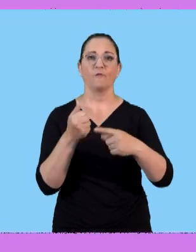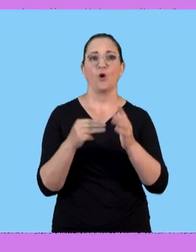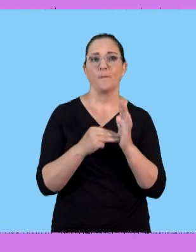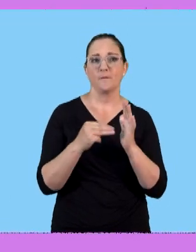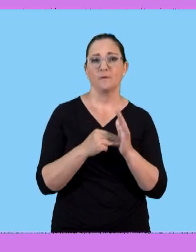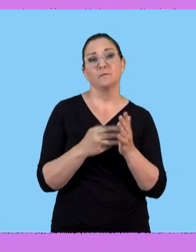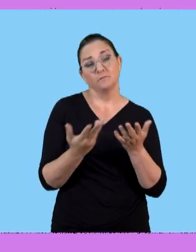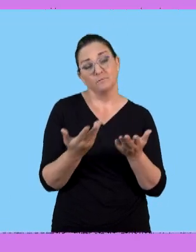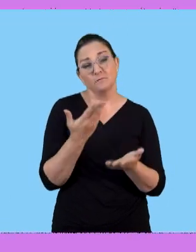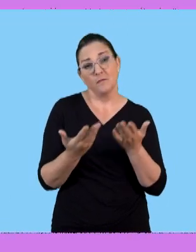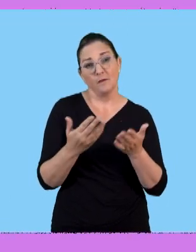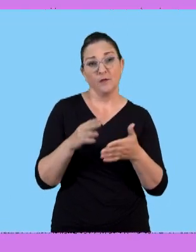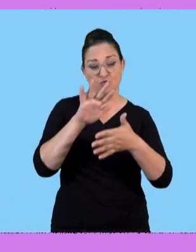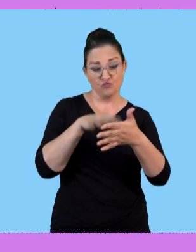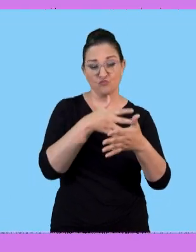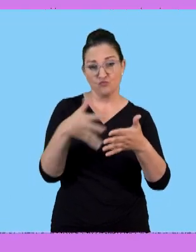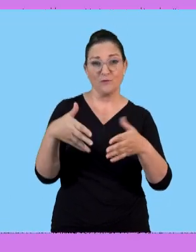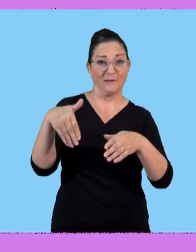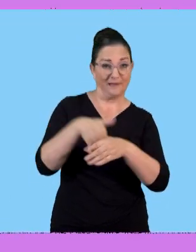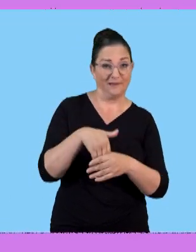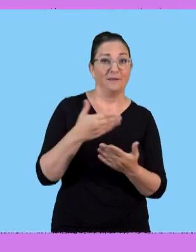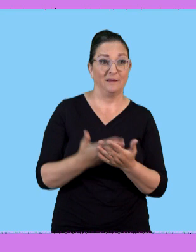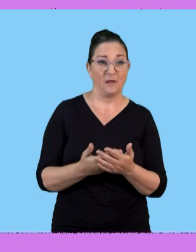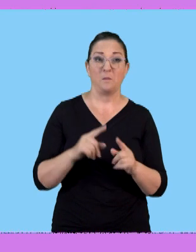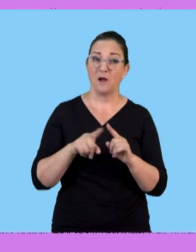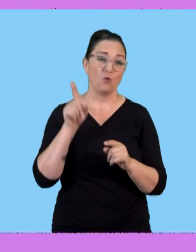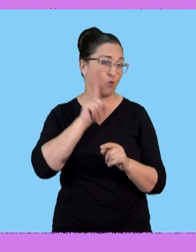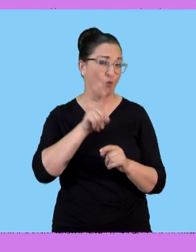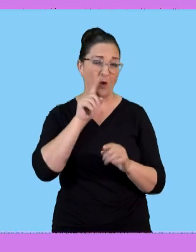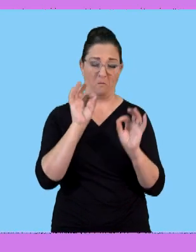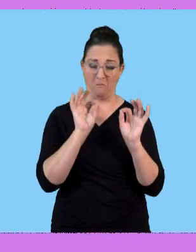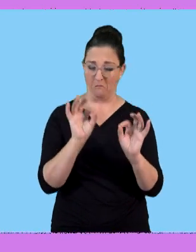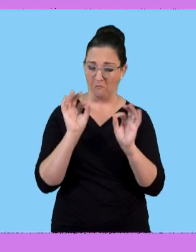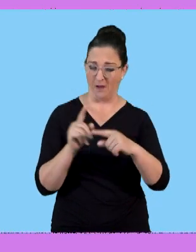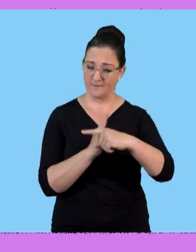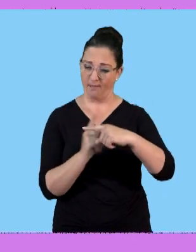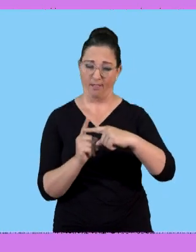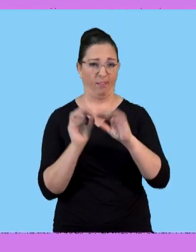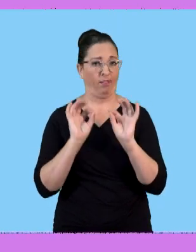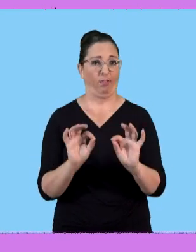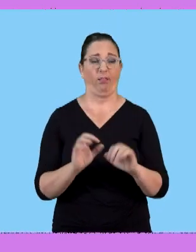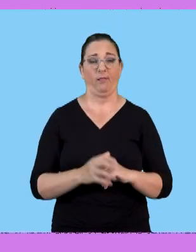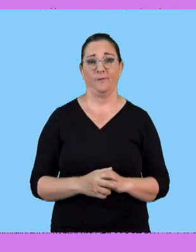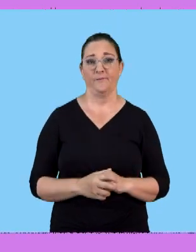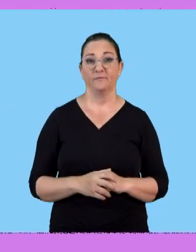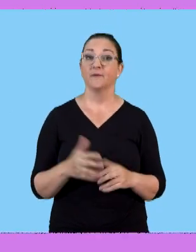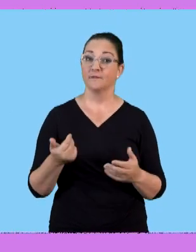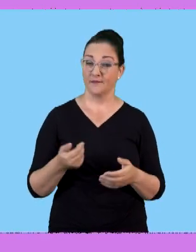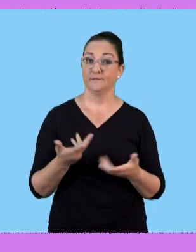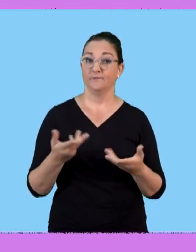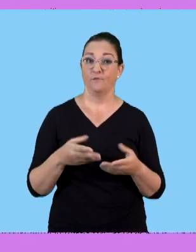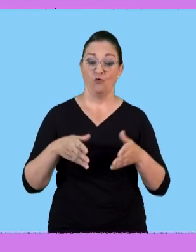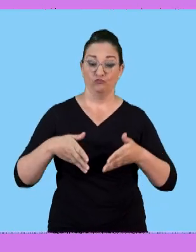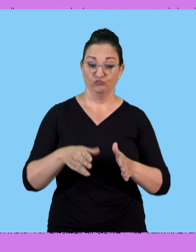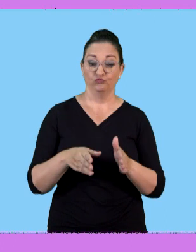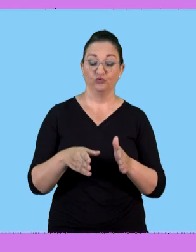and sometimes also grid reference. Very important to note, it's always drawn to scale. Right, so that's the definition